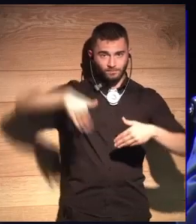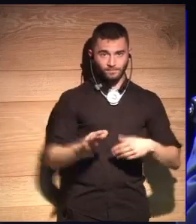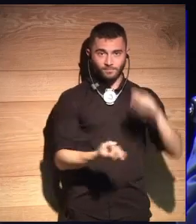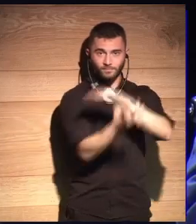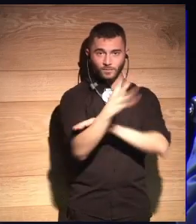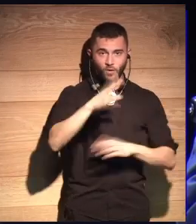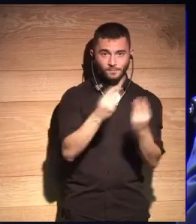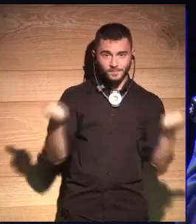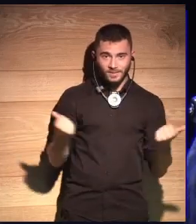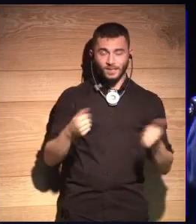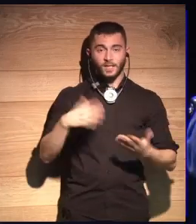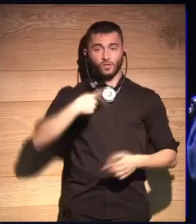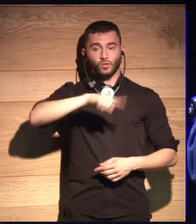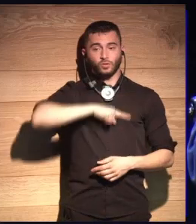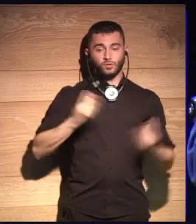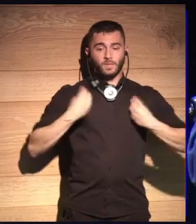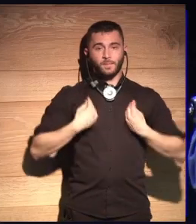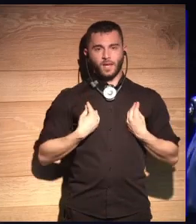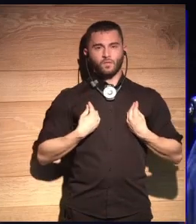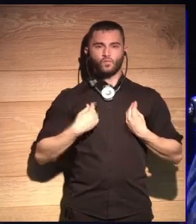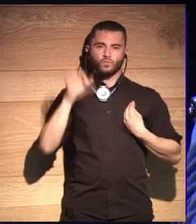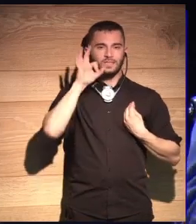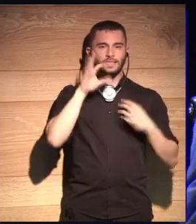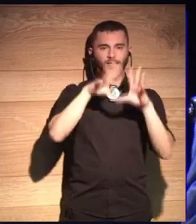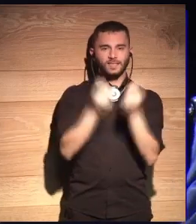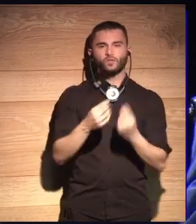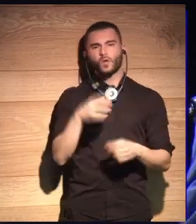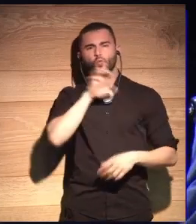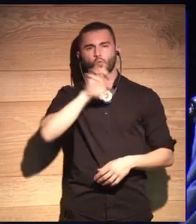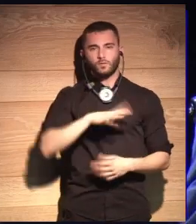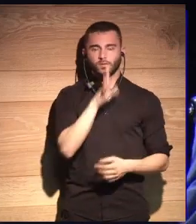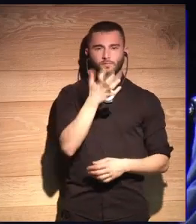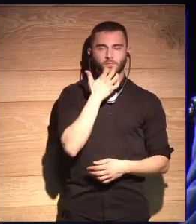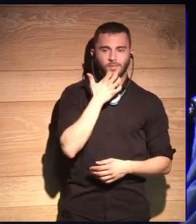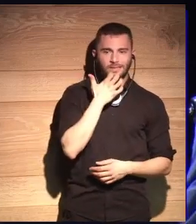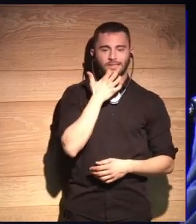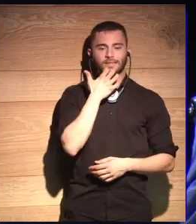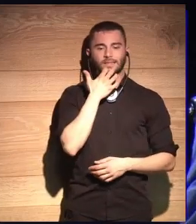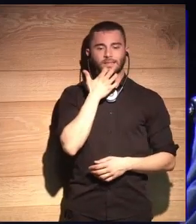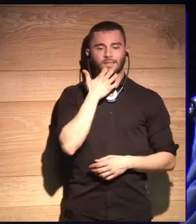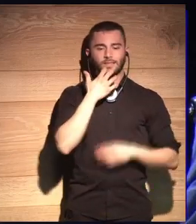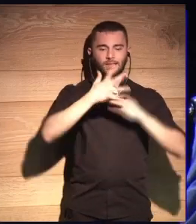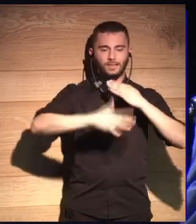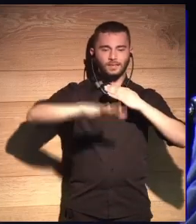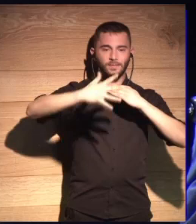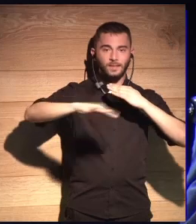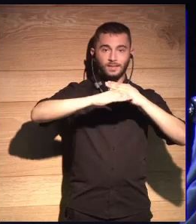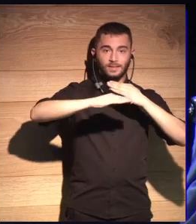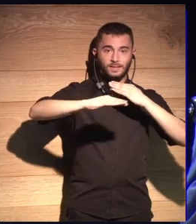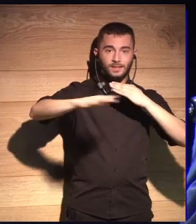surveys, appear and disappear, and we can have quite a curious syndrome, which is having a lot of